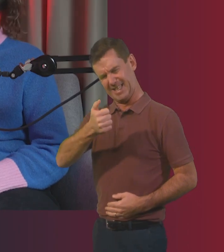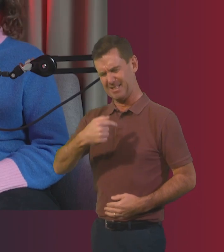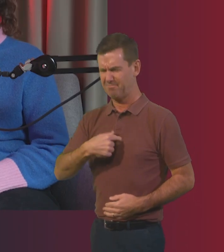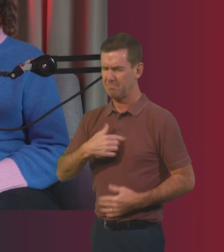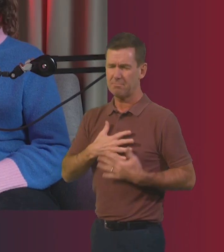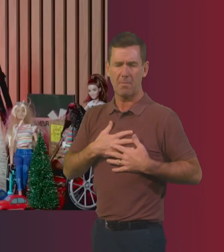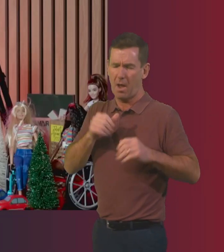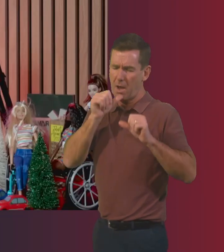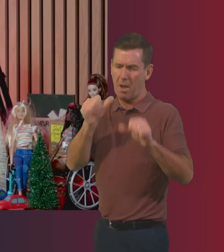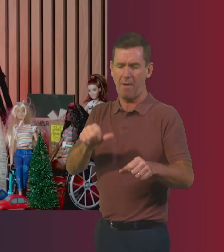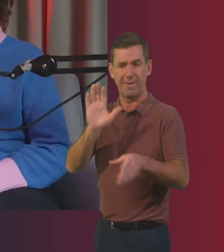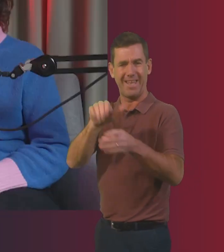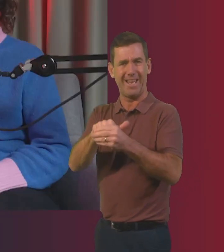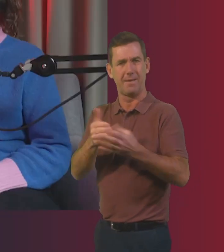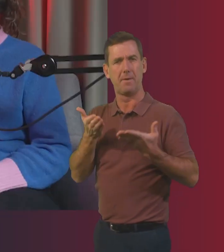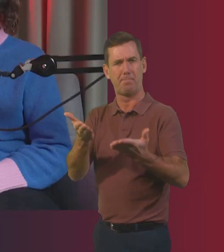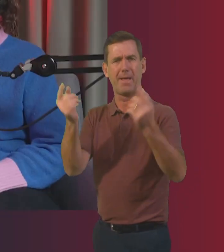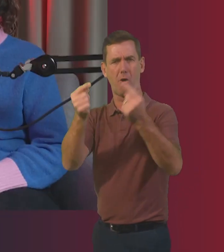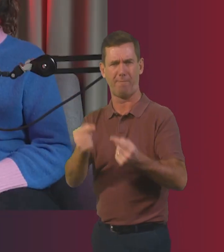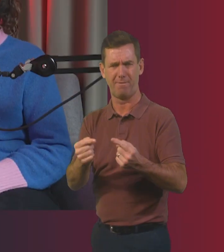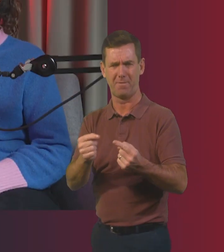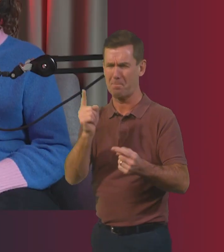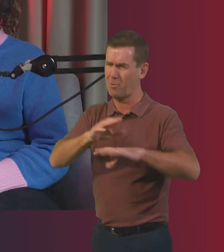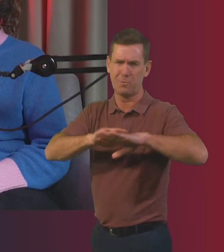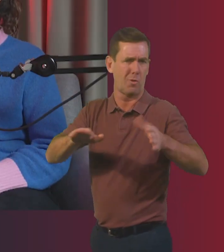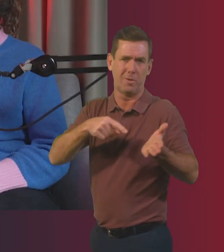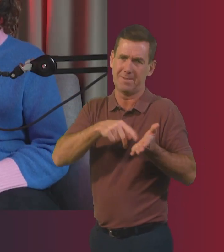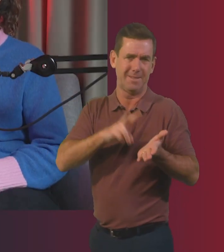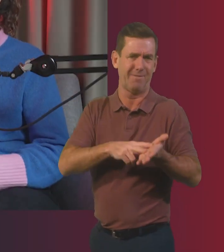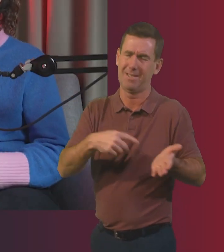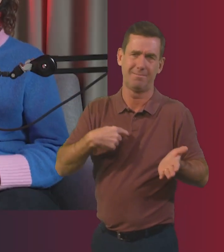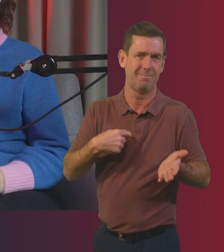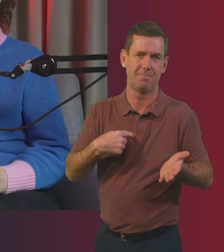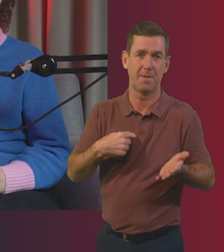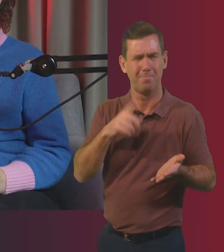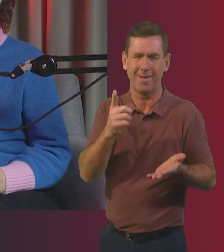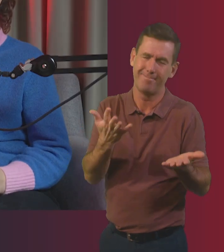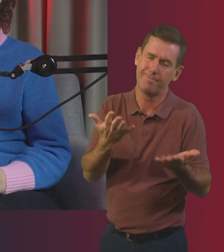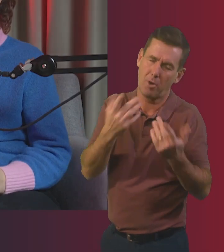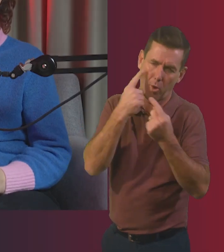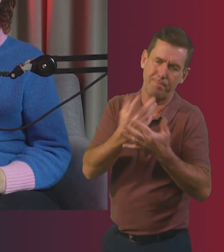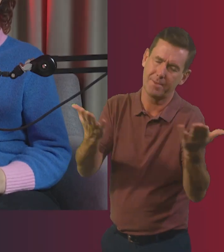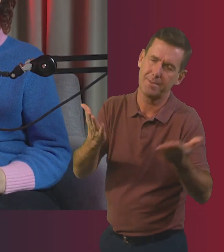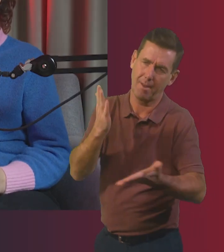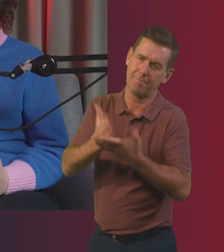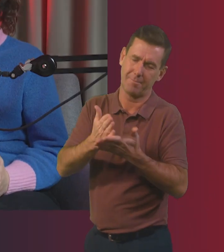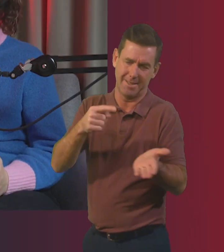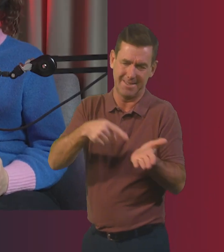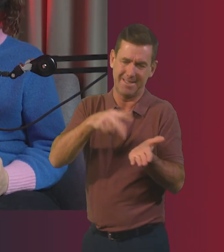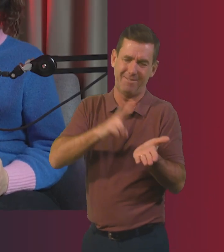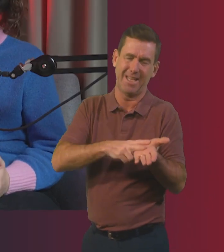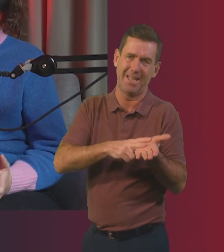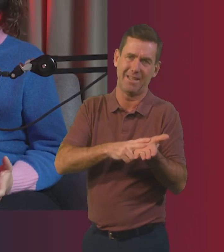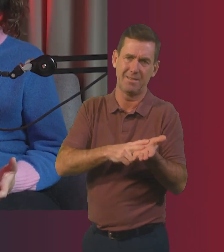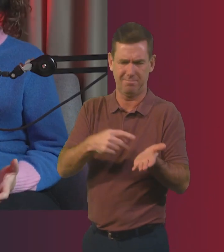on TV. Okay. Which would not work, obviously. But it was one of those things. I wanted to go and enjoy